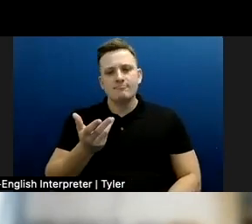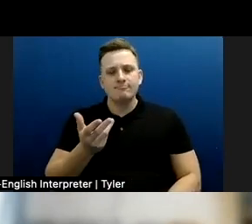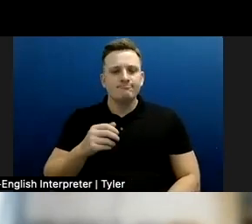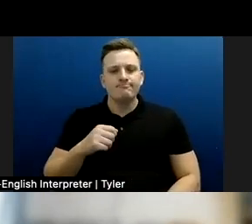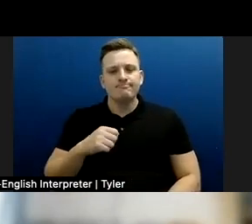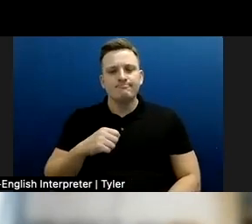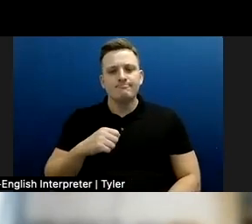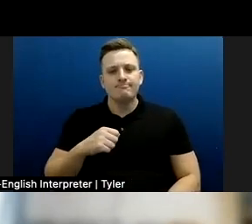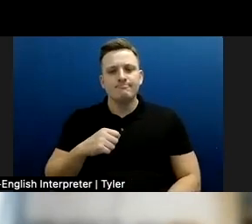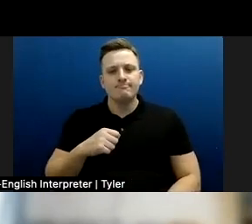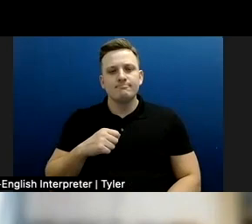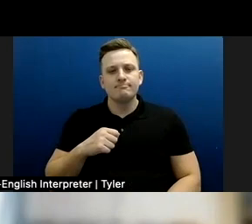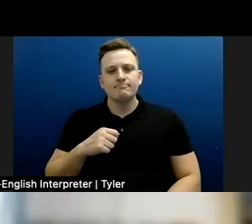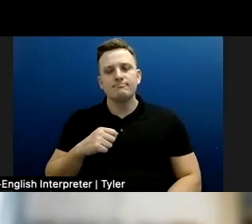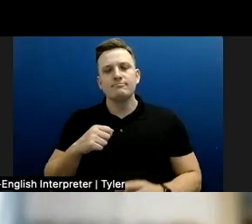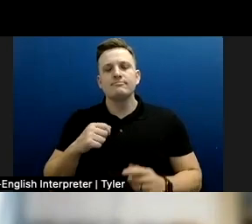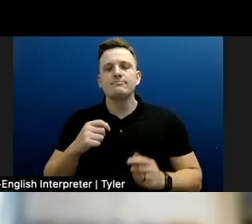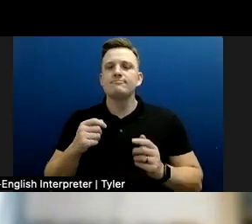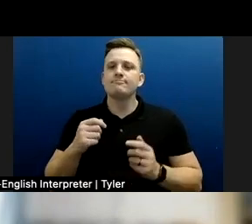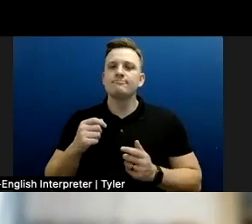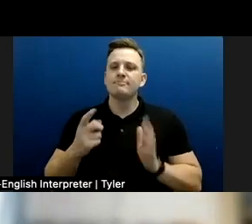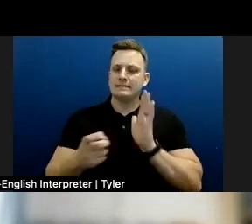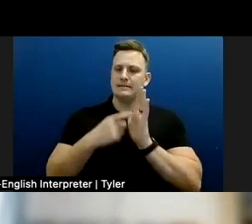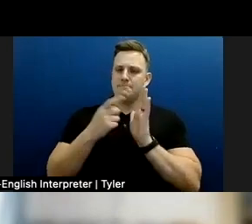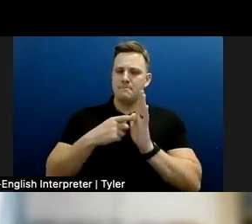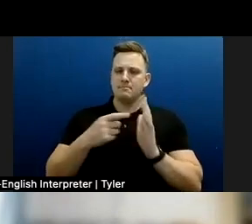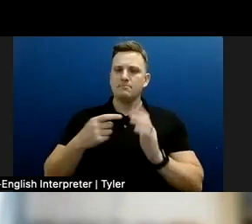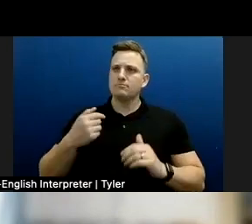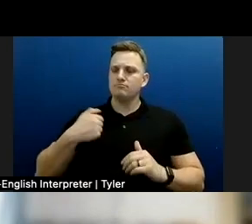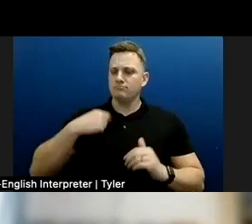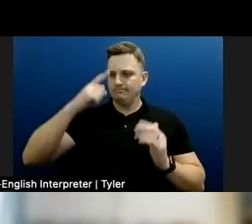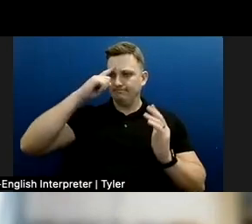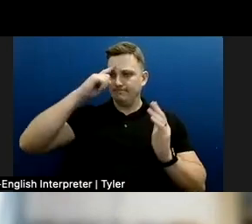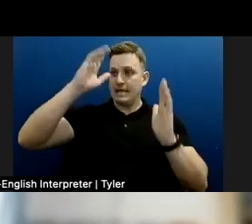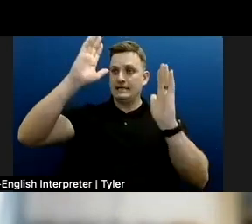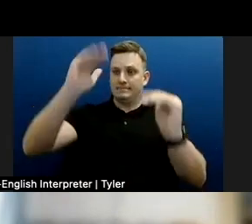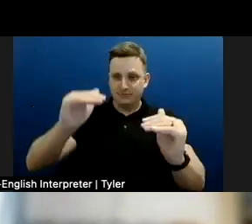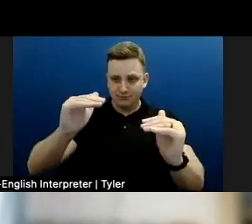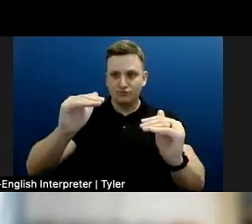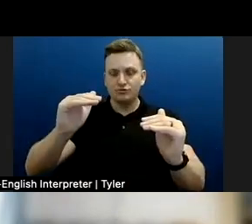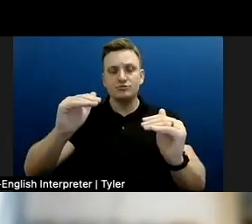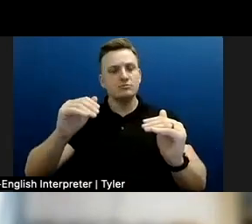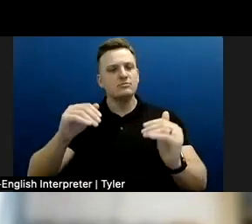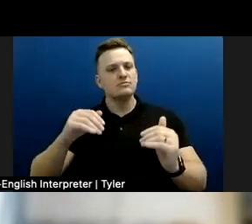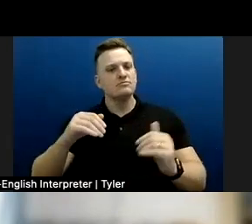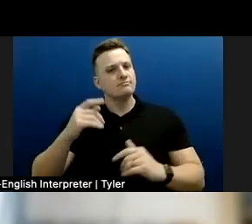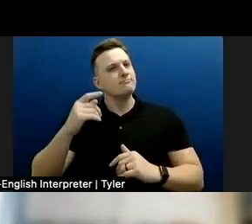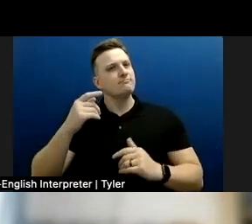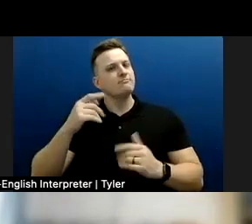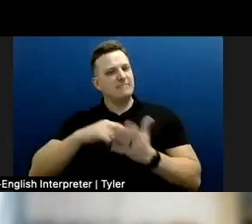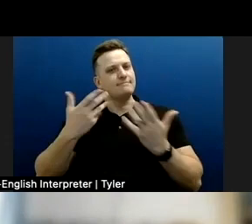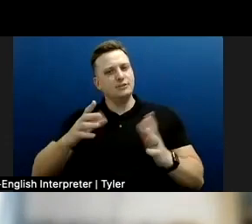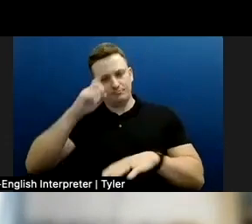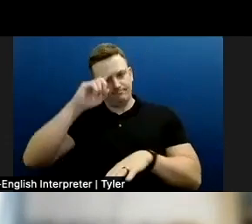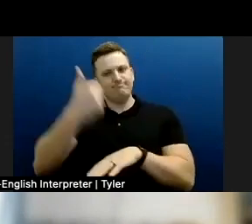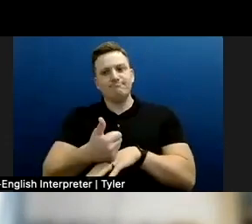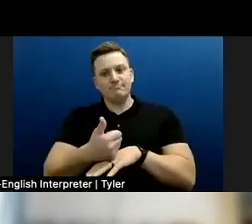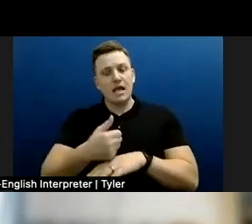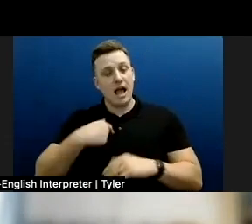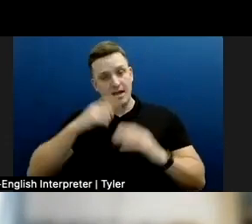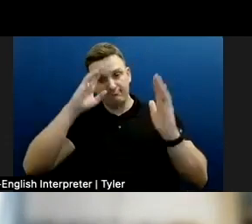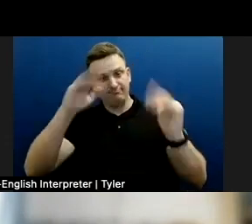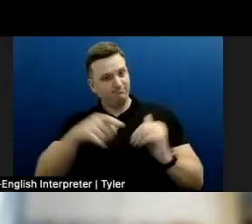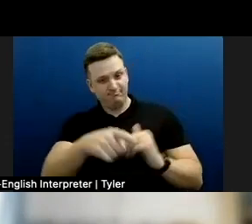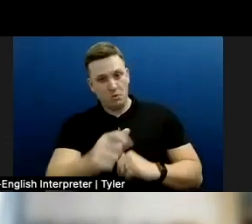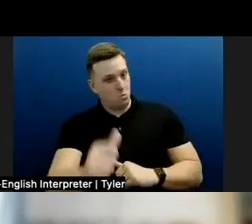some things become self-fulfilling prophecies. So if we decide that someone isn't communicating with us, then